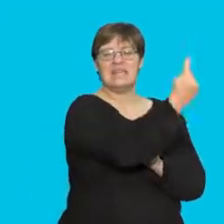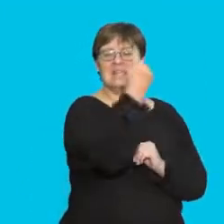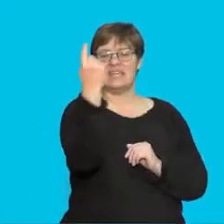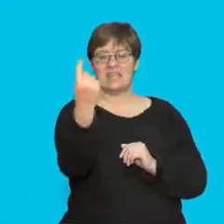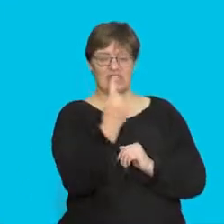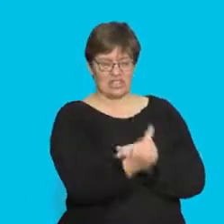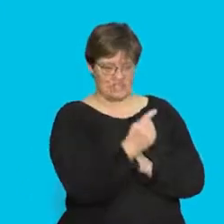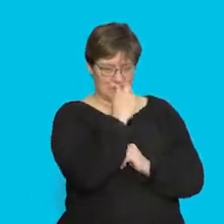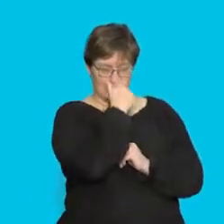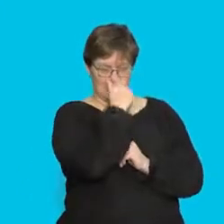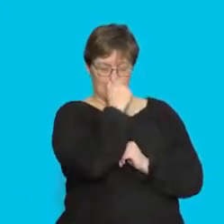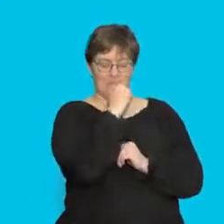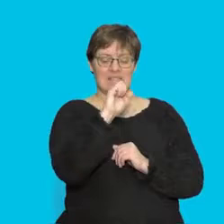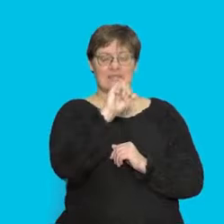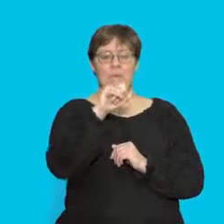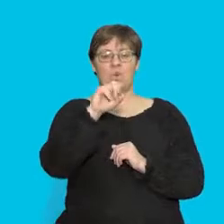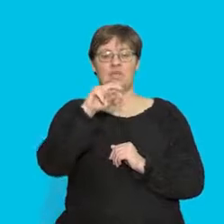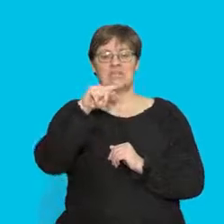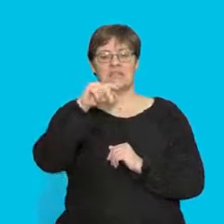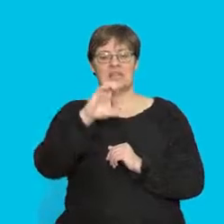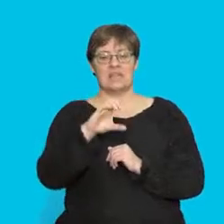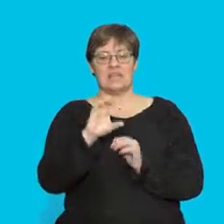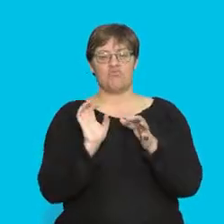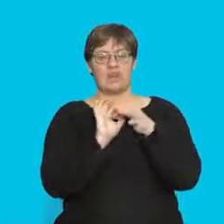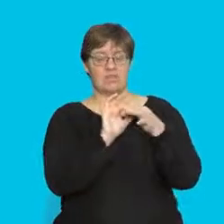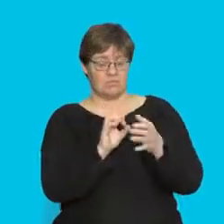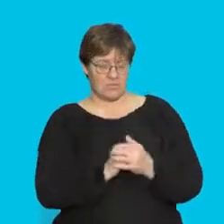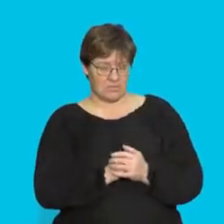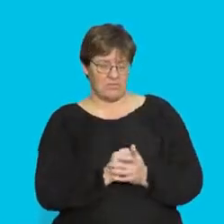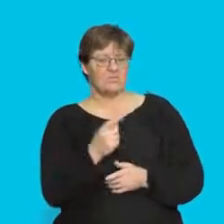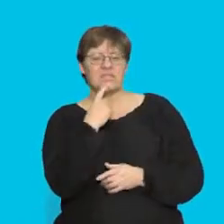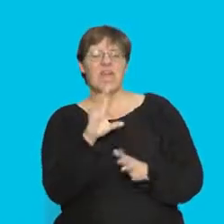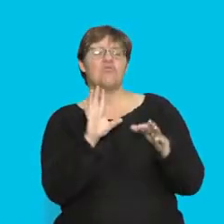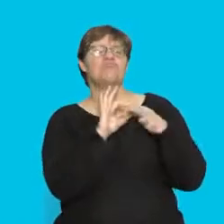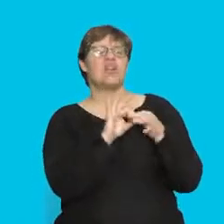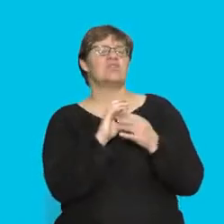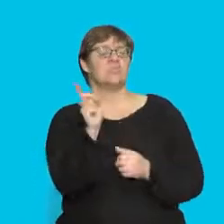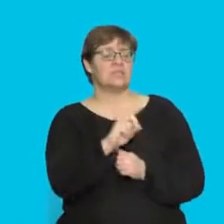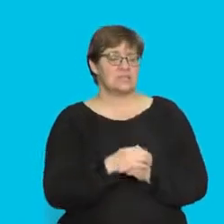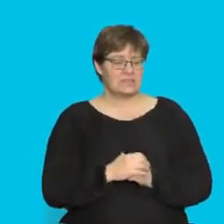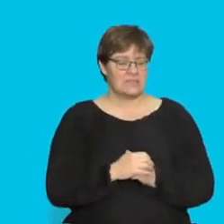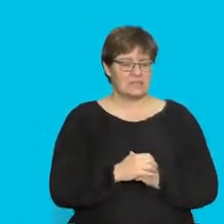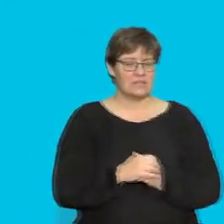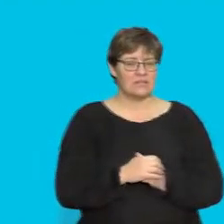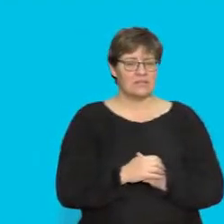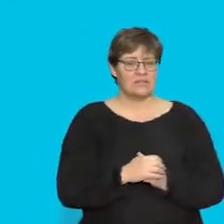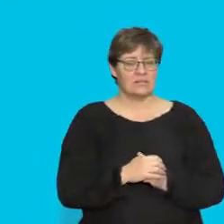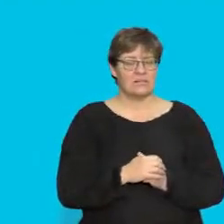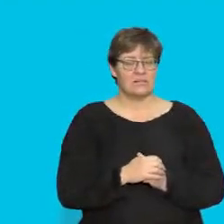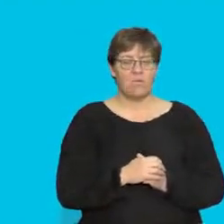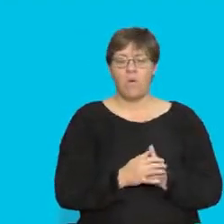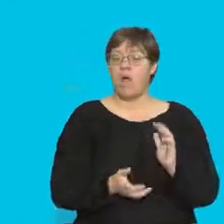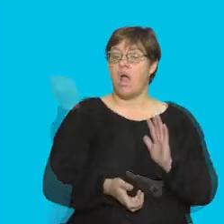Identify each kind of symbiotic relationship. So we've got to say what the relationship is